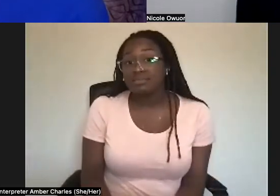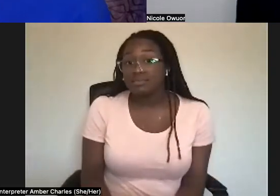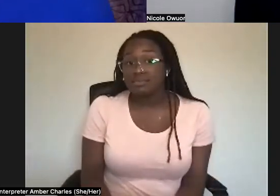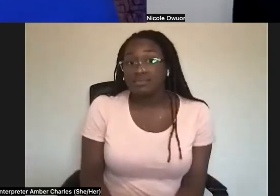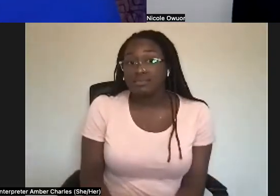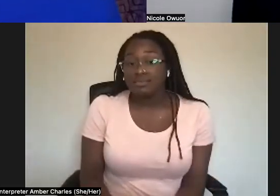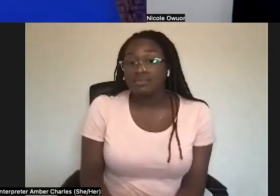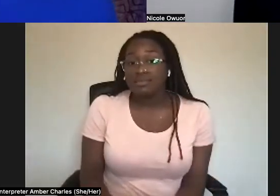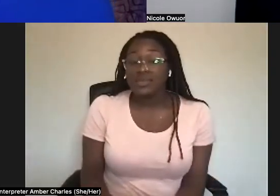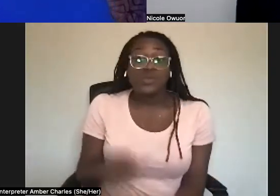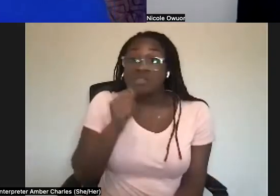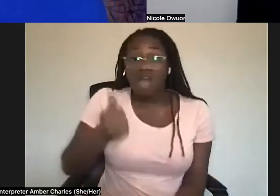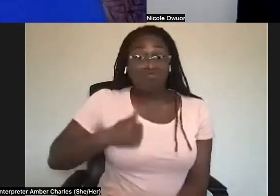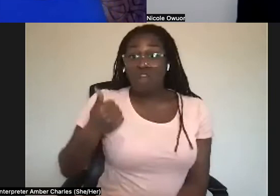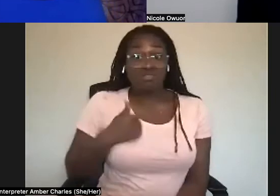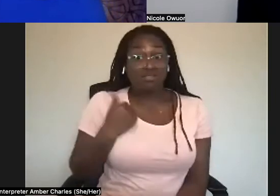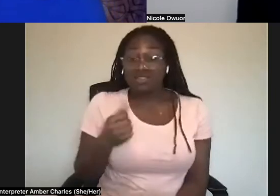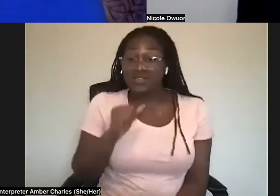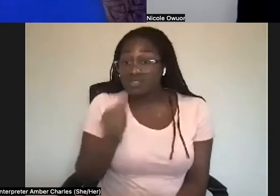It wasn't aggressive. It wasn't